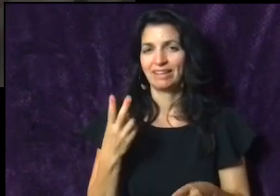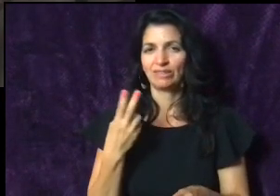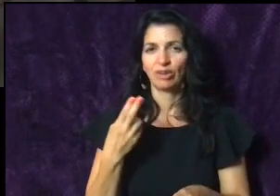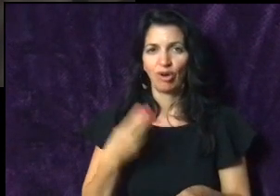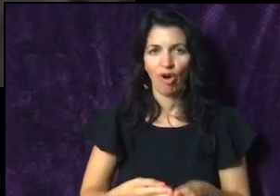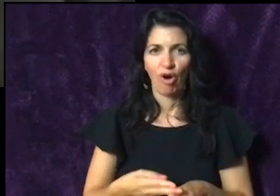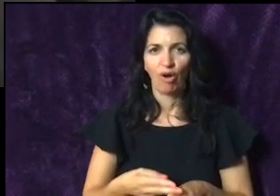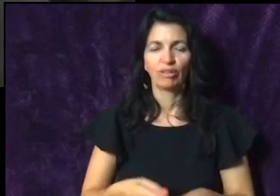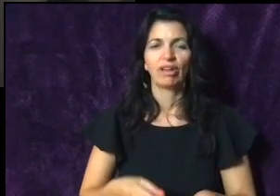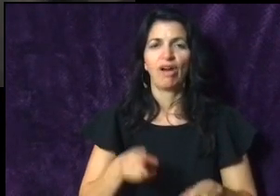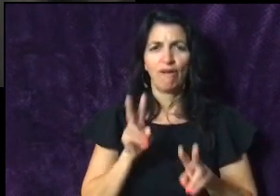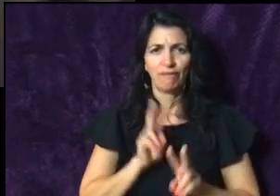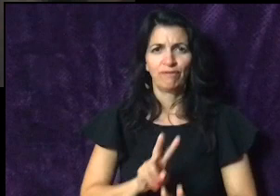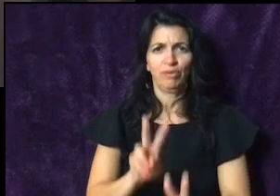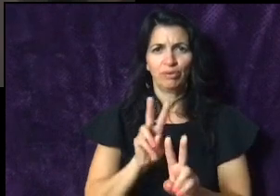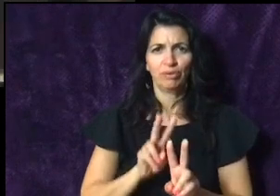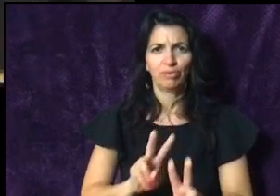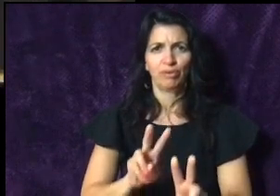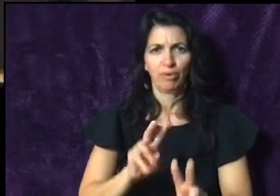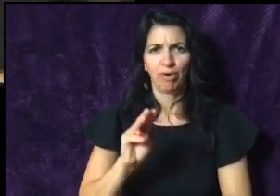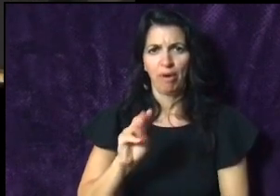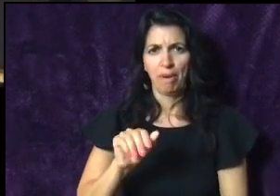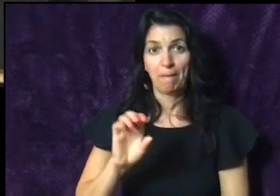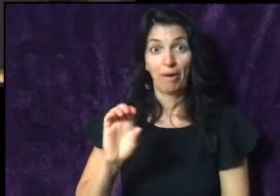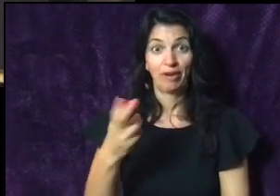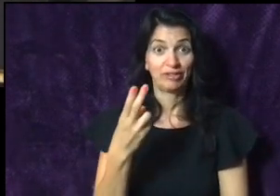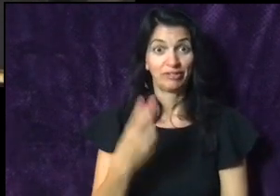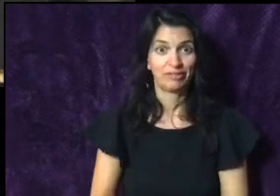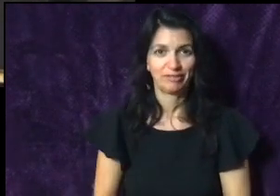called Funeral March by Chopin.